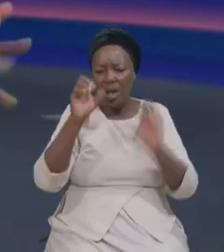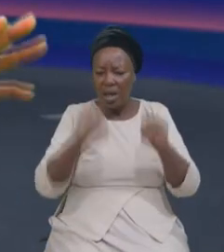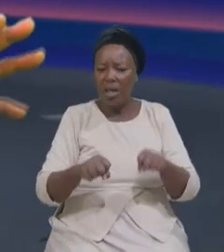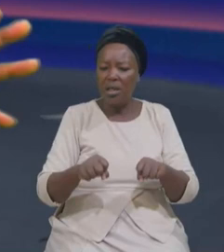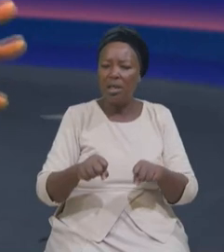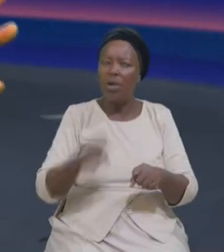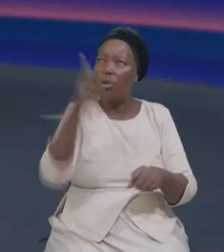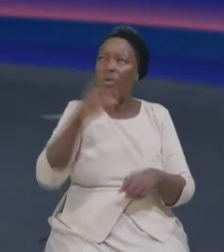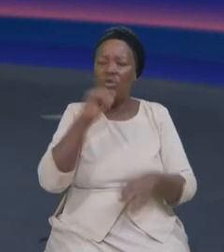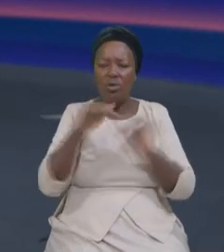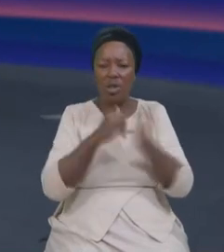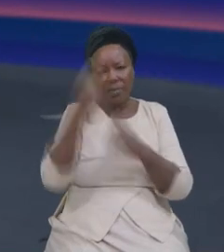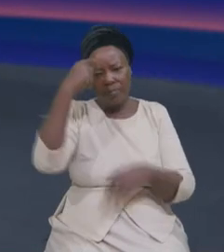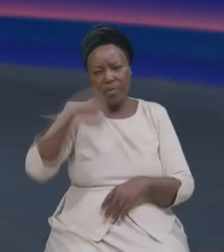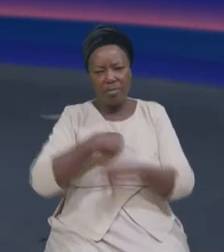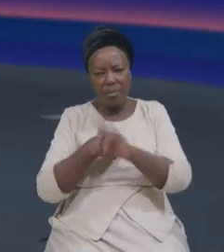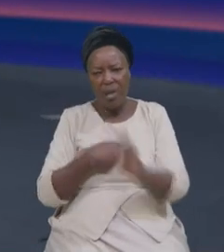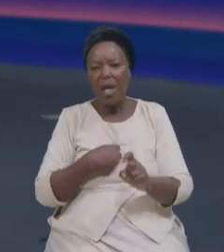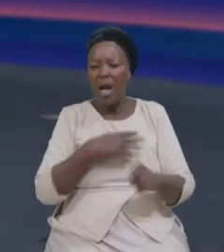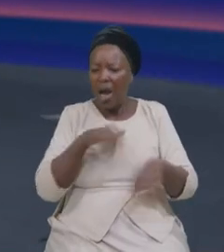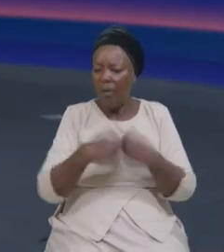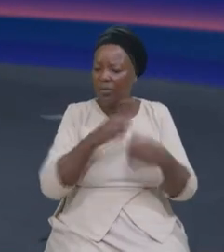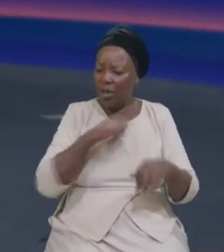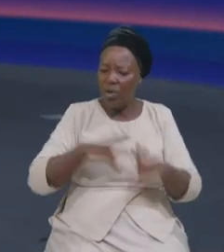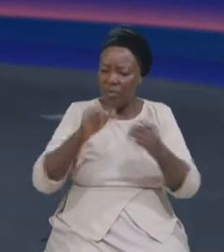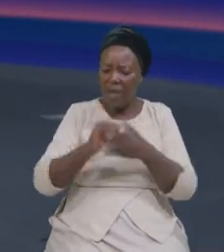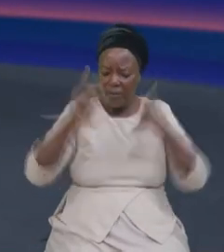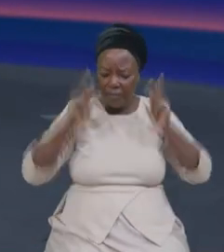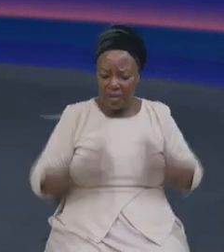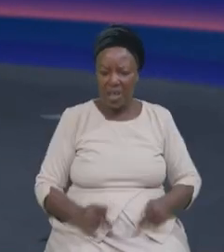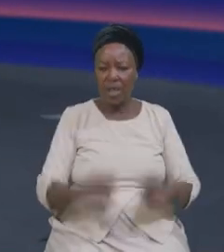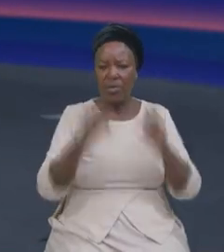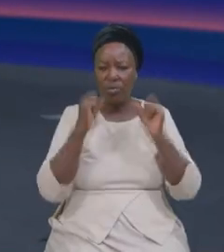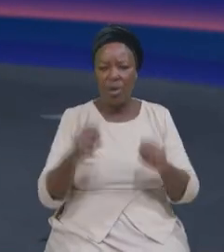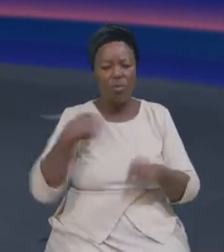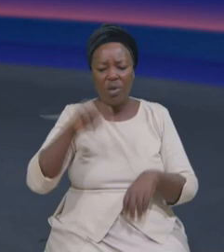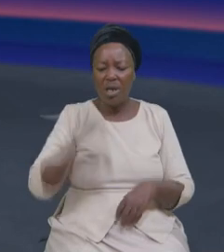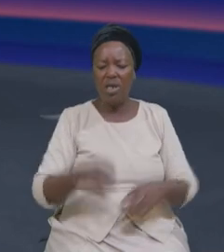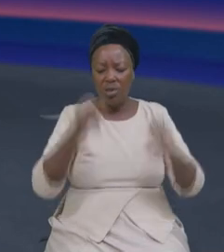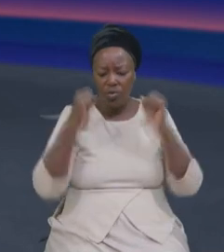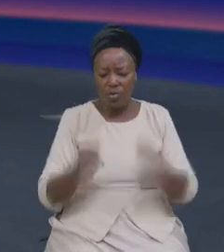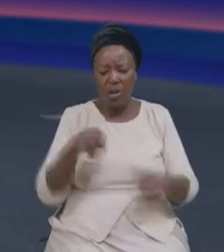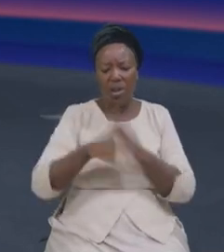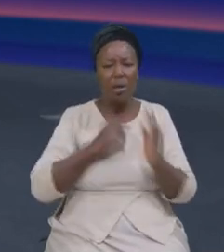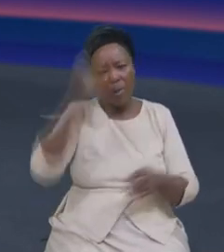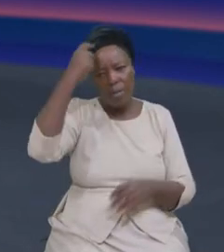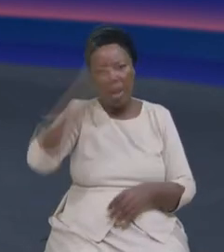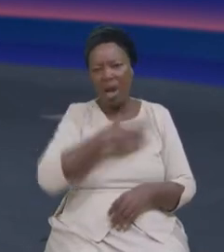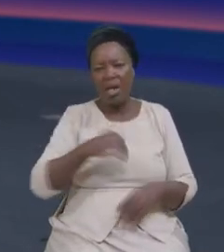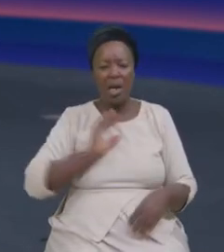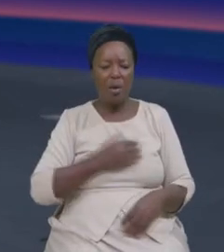for you? His was physical strength. We need strength in our mind and strength in our soul